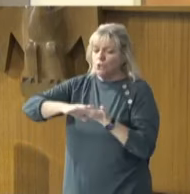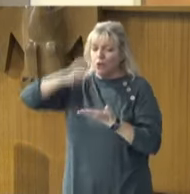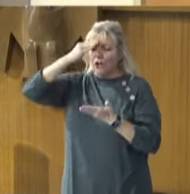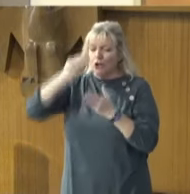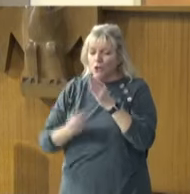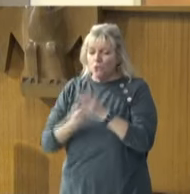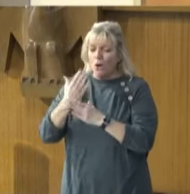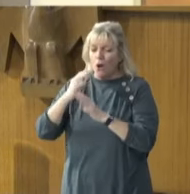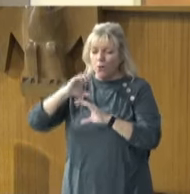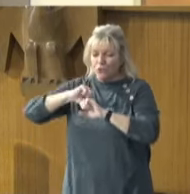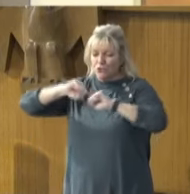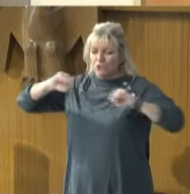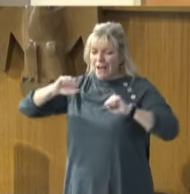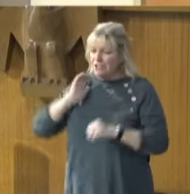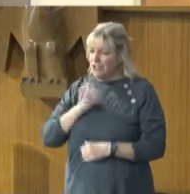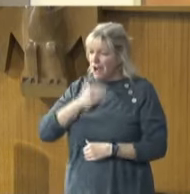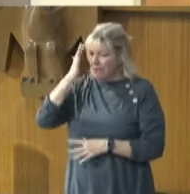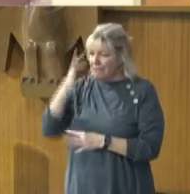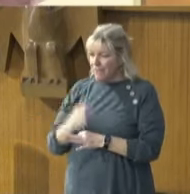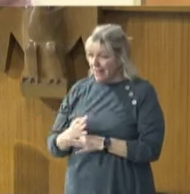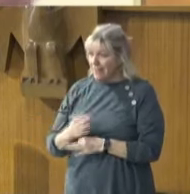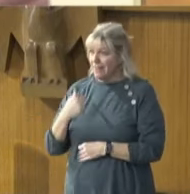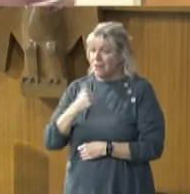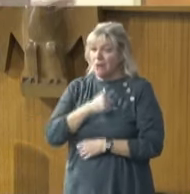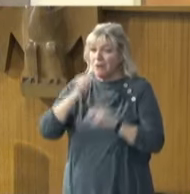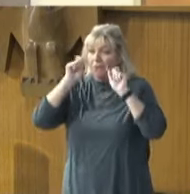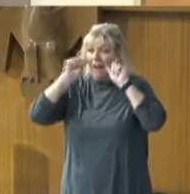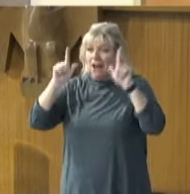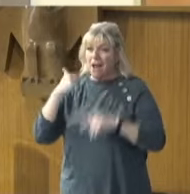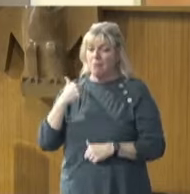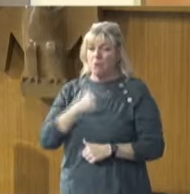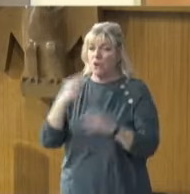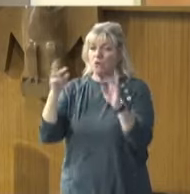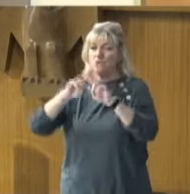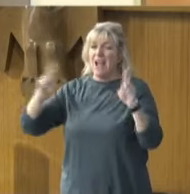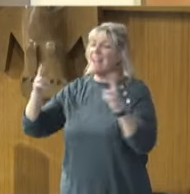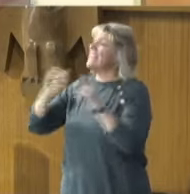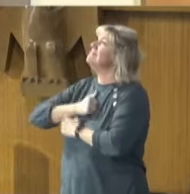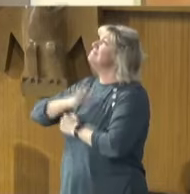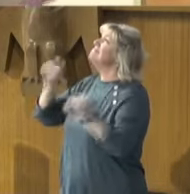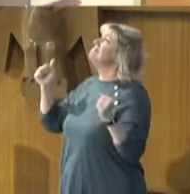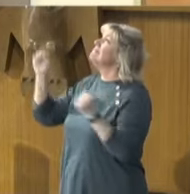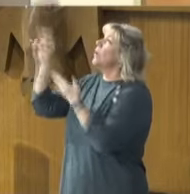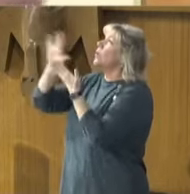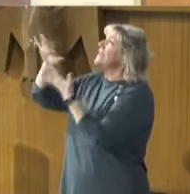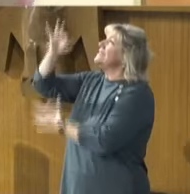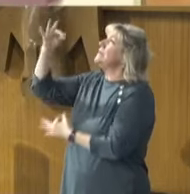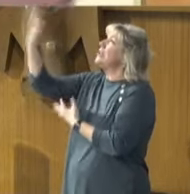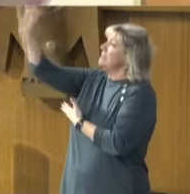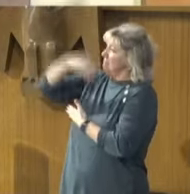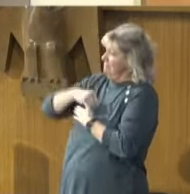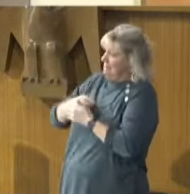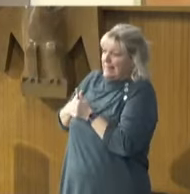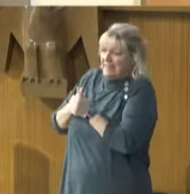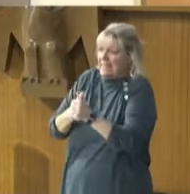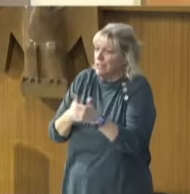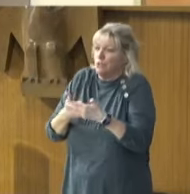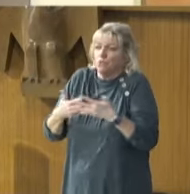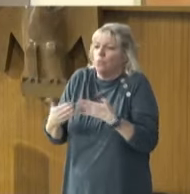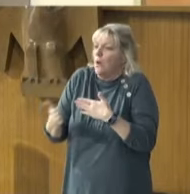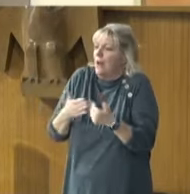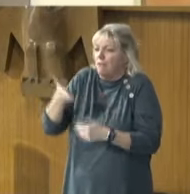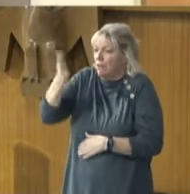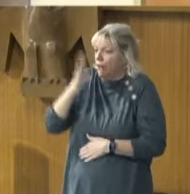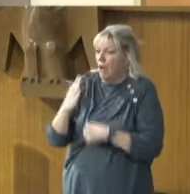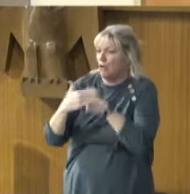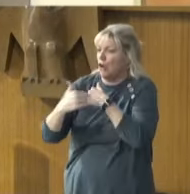stretching our faith. When we wake up, will be ready for the Holy Spirit to lead us into whatever work God has for us.